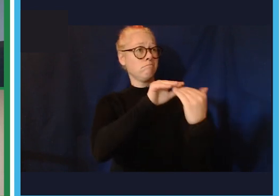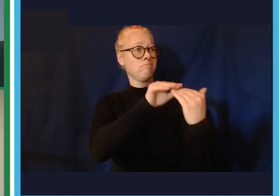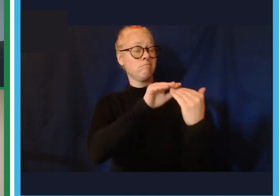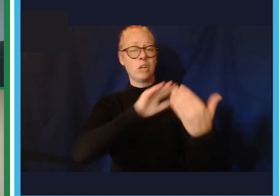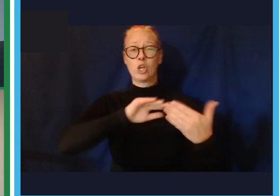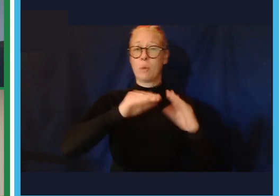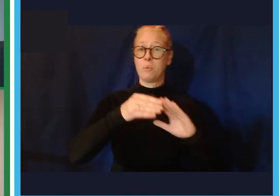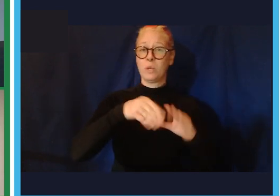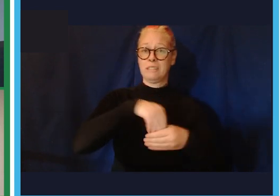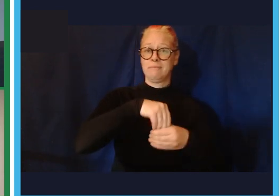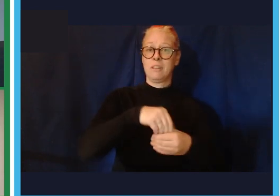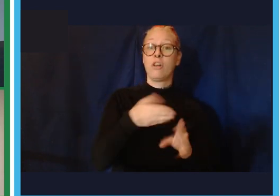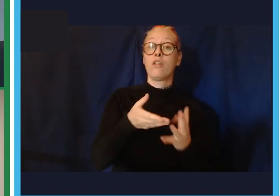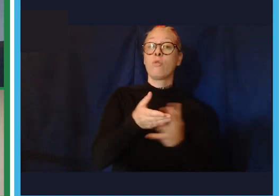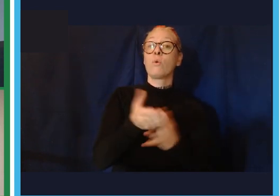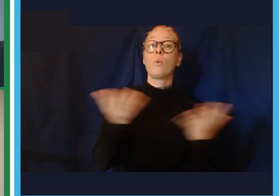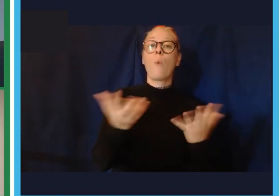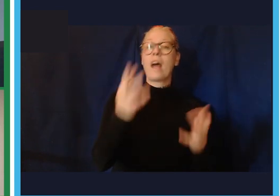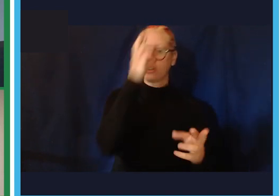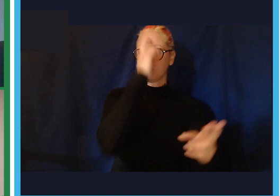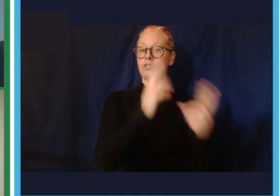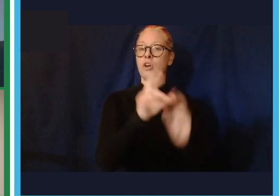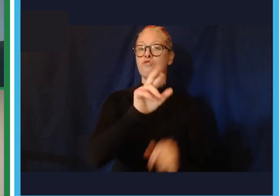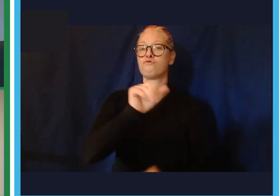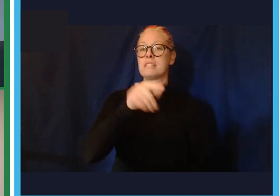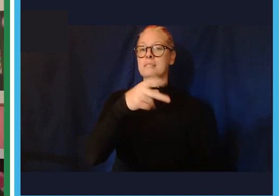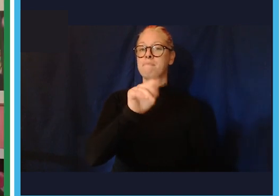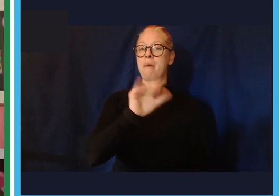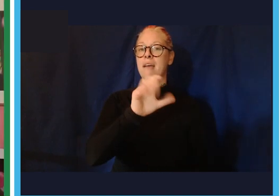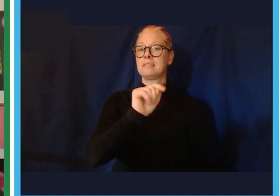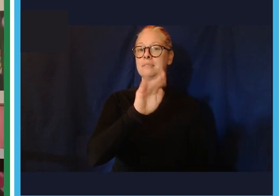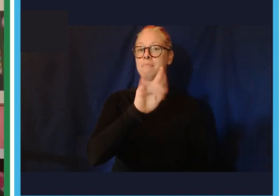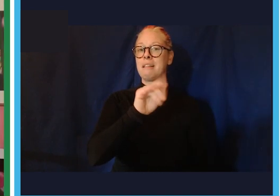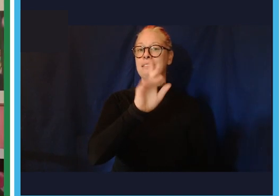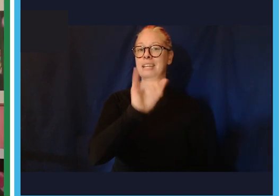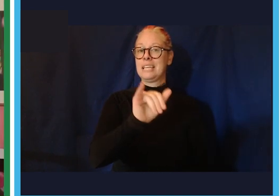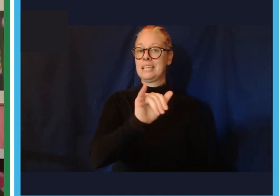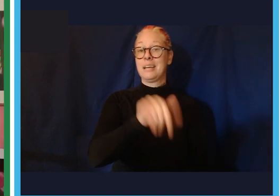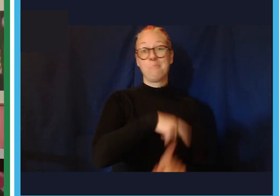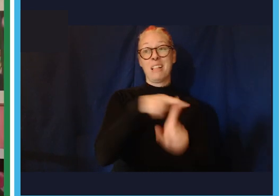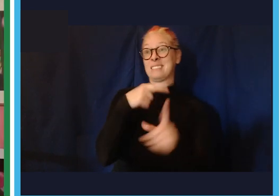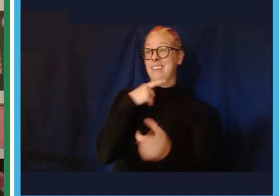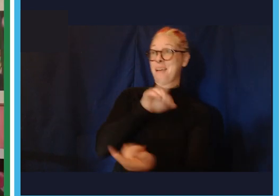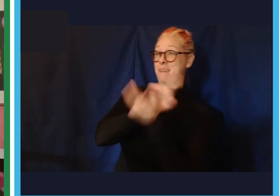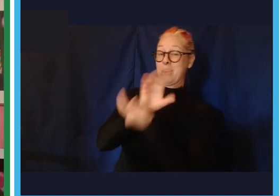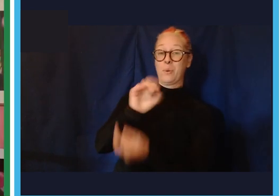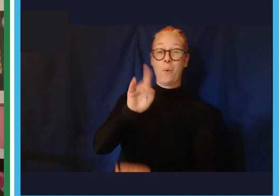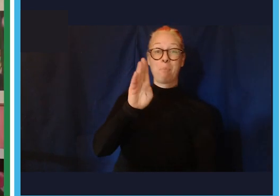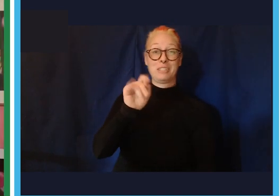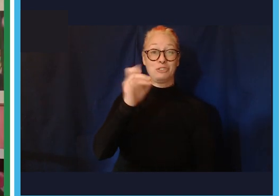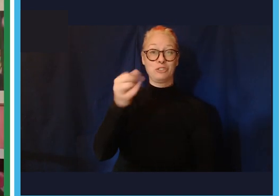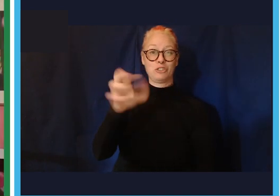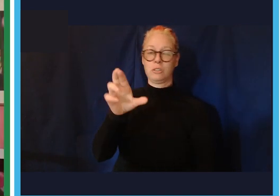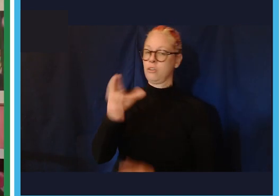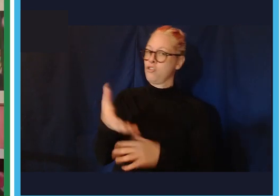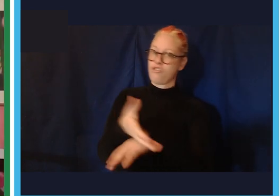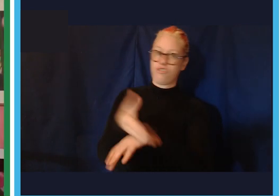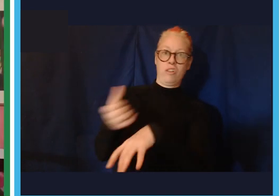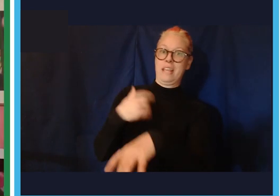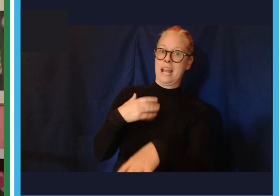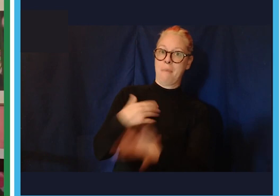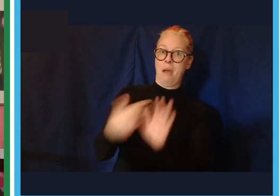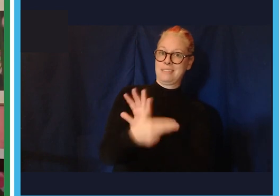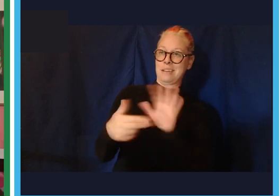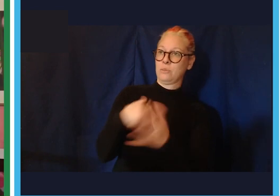almost immediately found community within through this program called Respectability. And also I